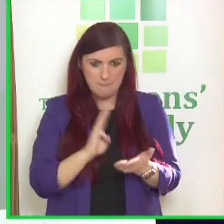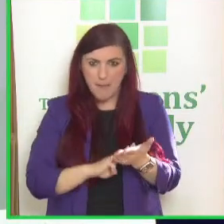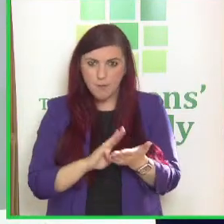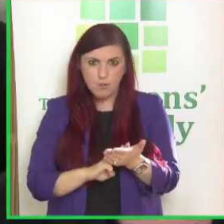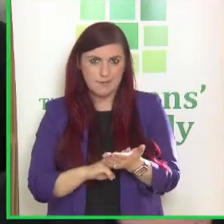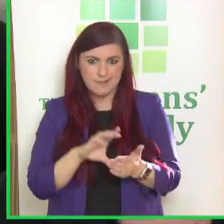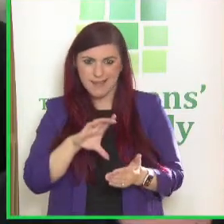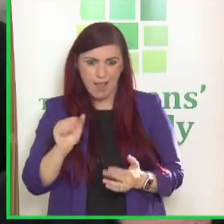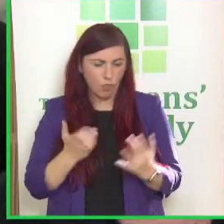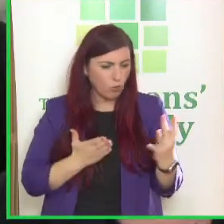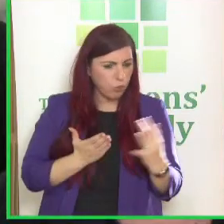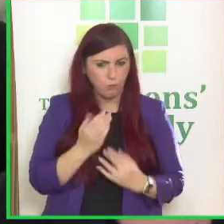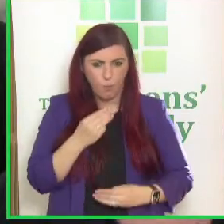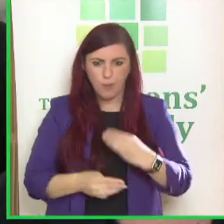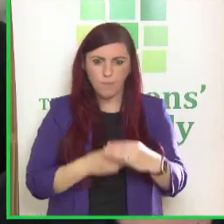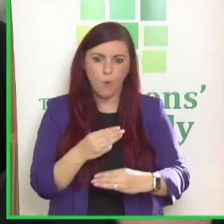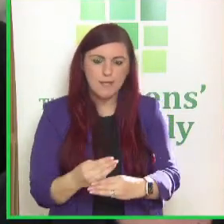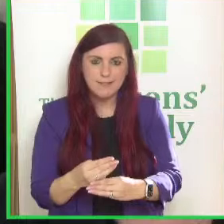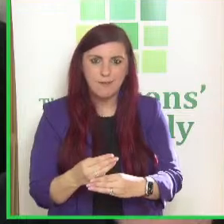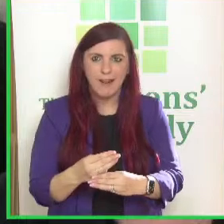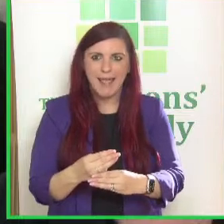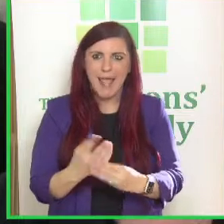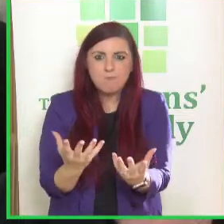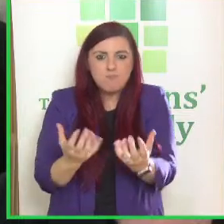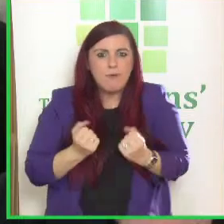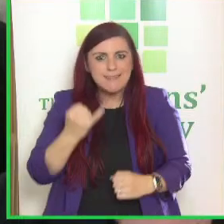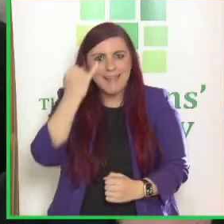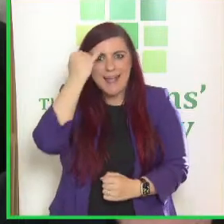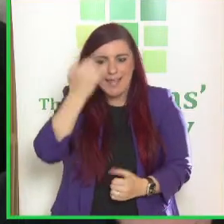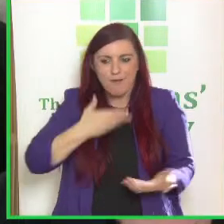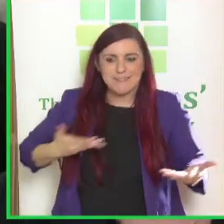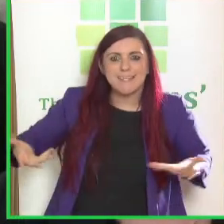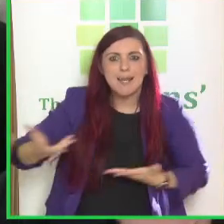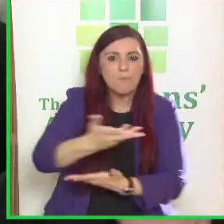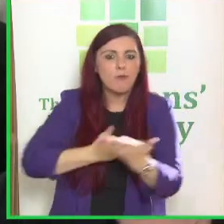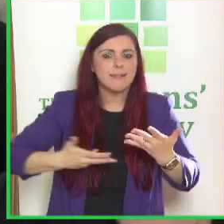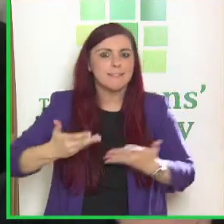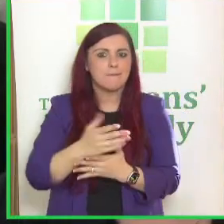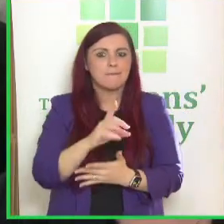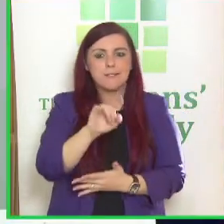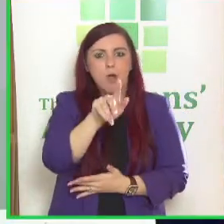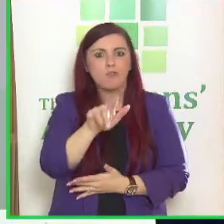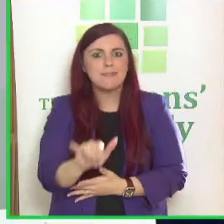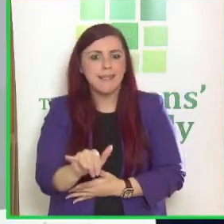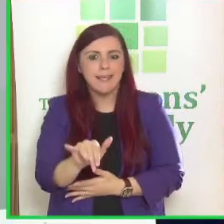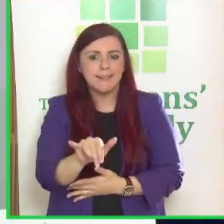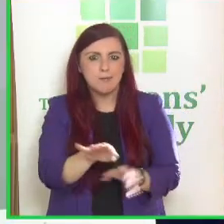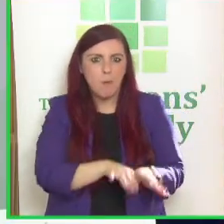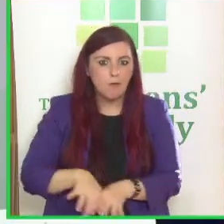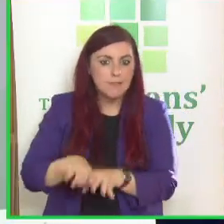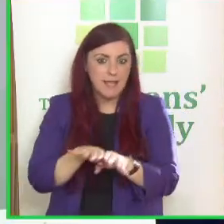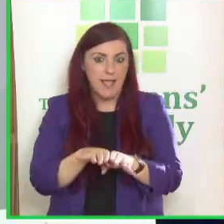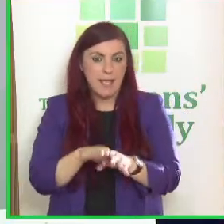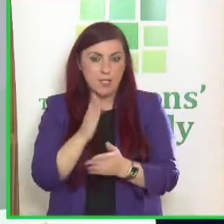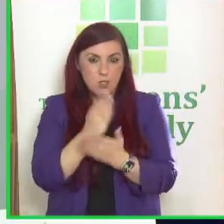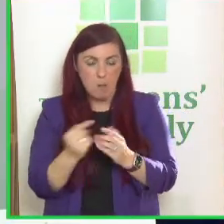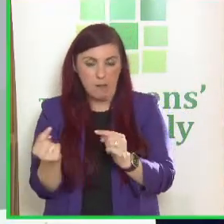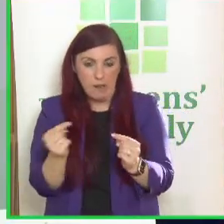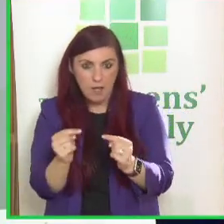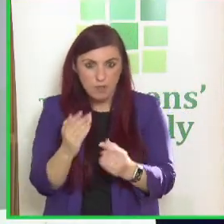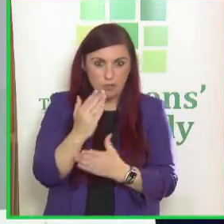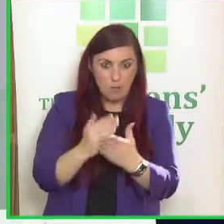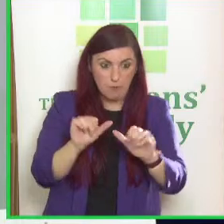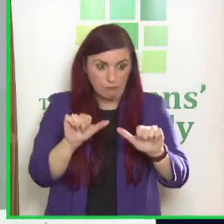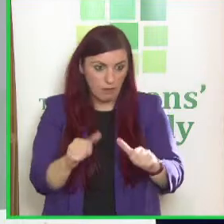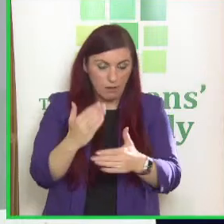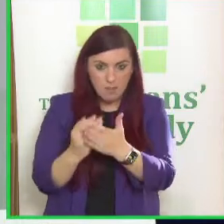really embraced the whole issue of deliberative democracy. We came to consensus on some issues, we disagreed on some issues, but at all times